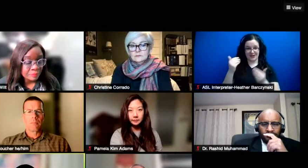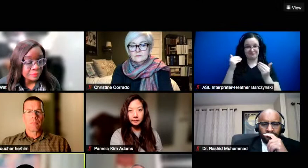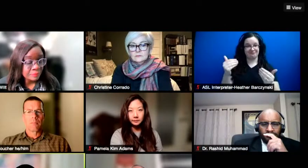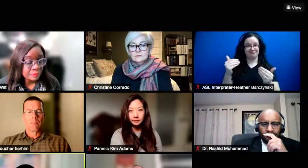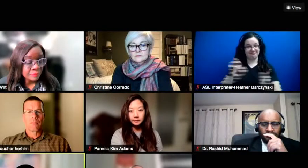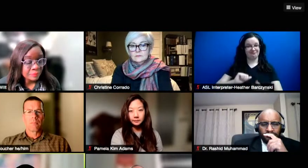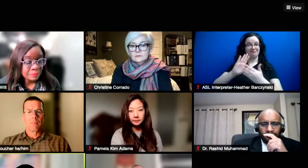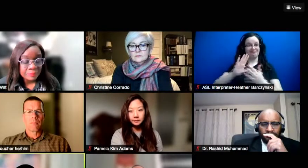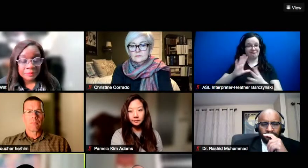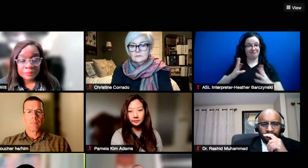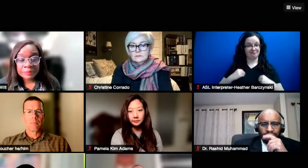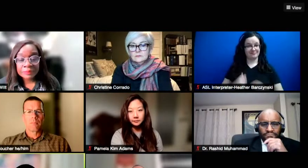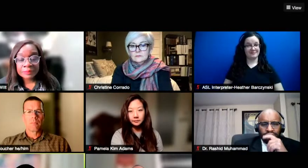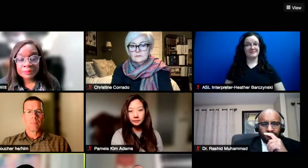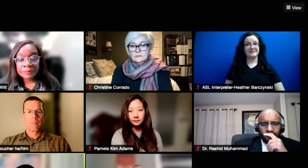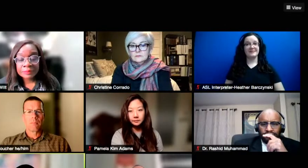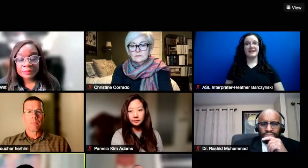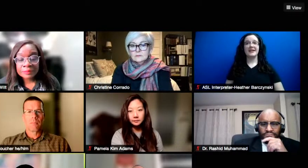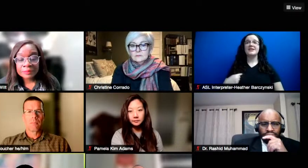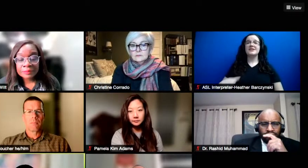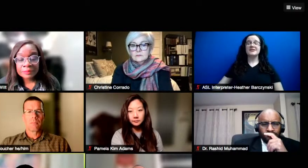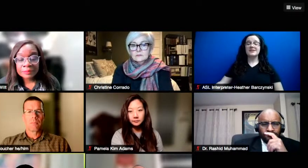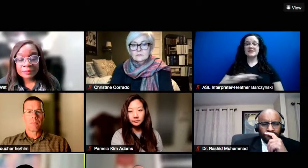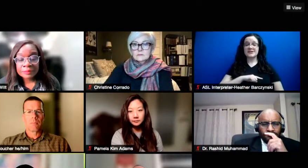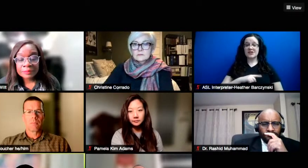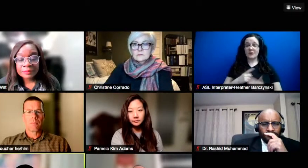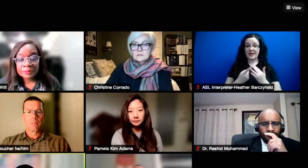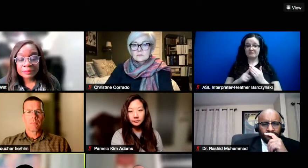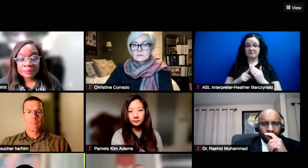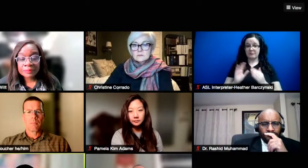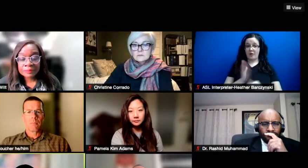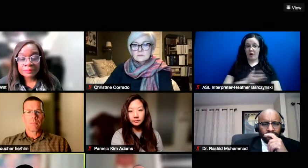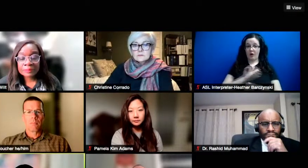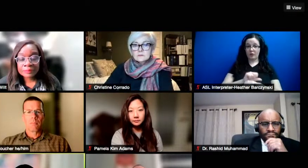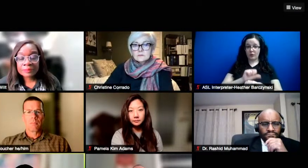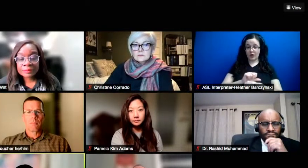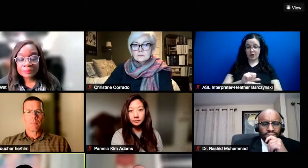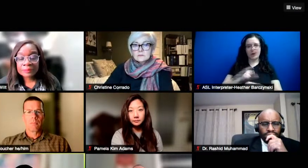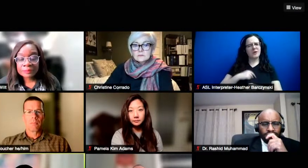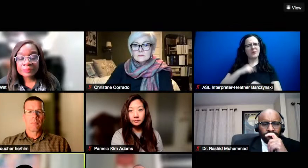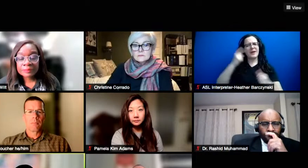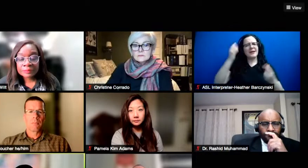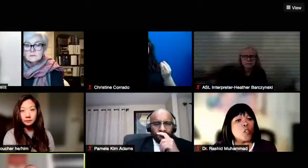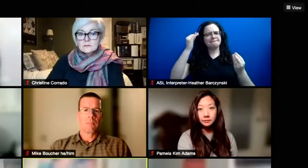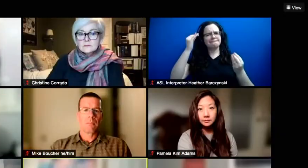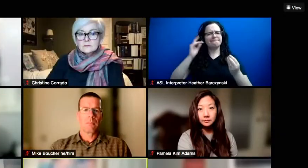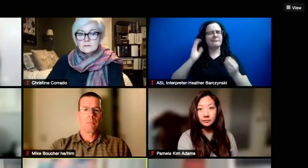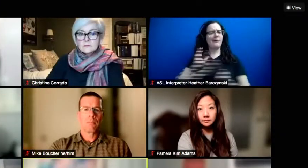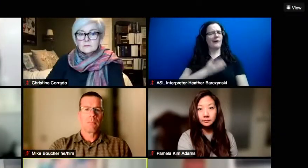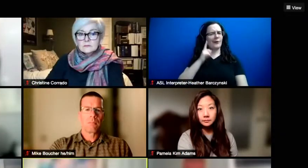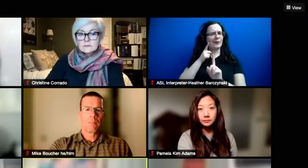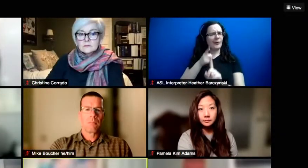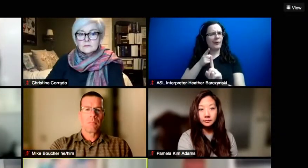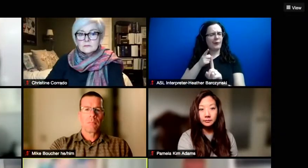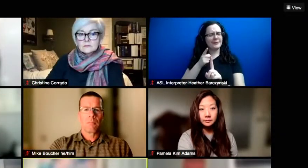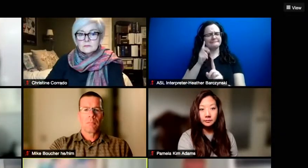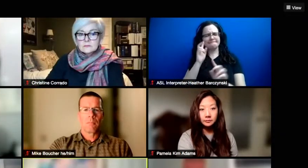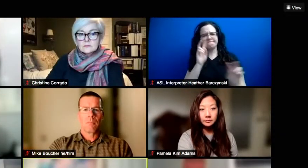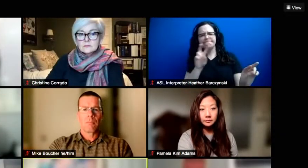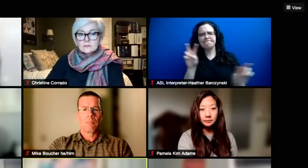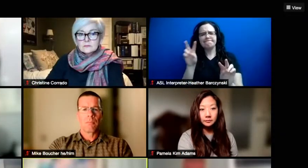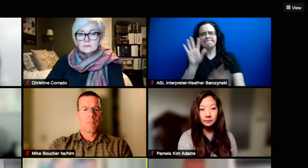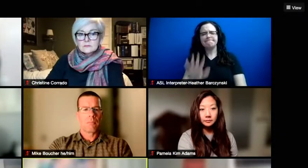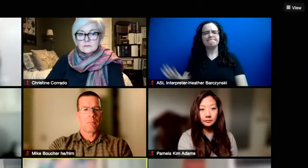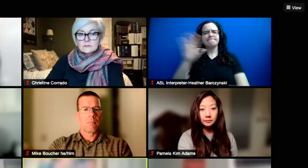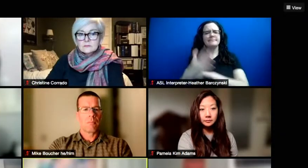of us beginning our work, we are thinking that what we wanted to do was find out what other communities in the country